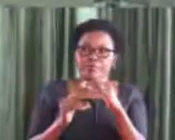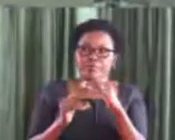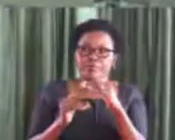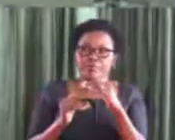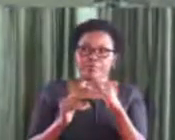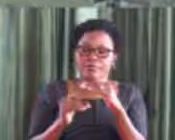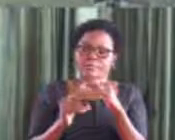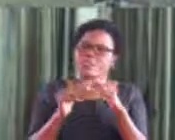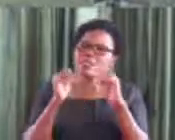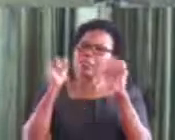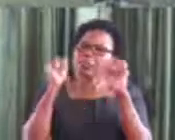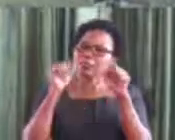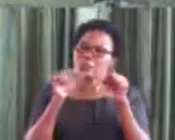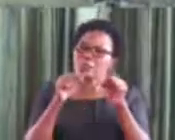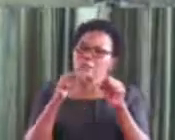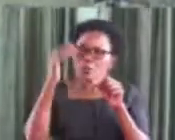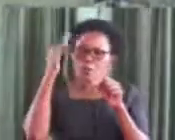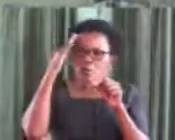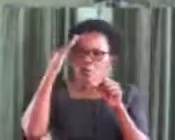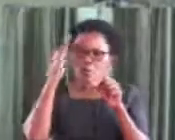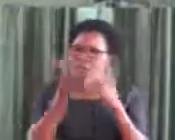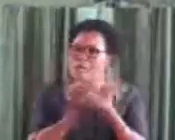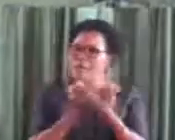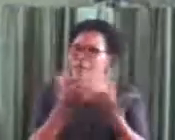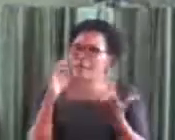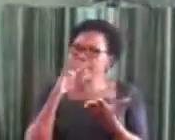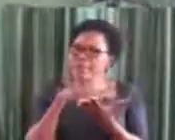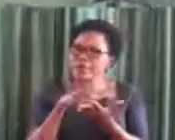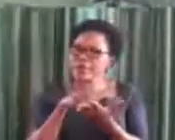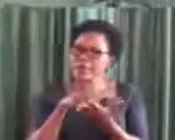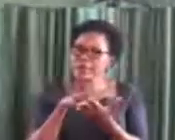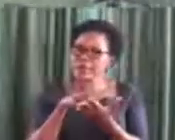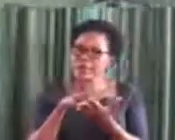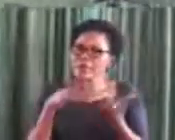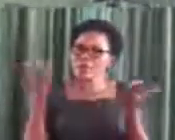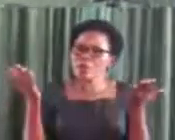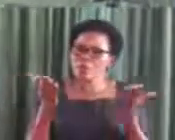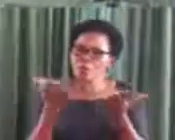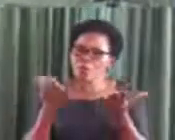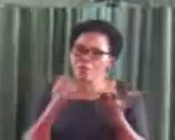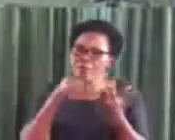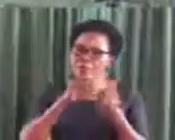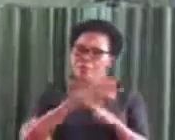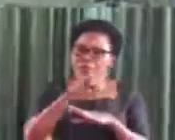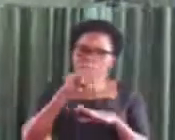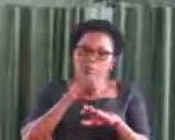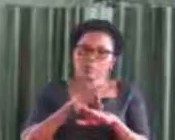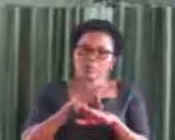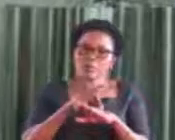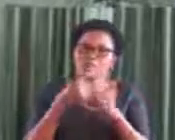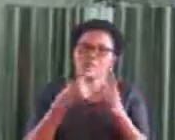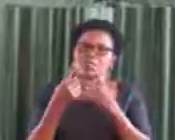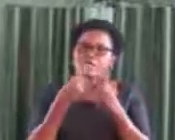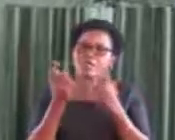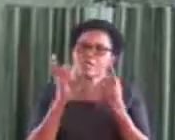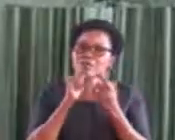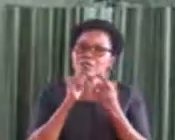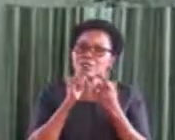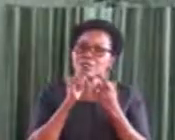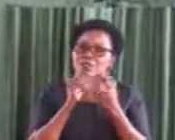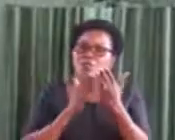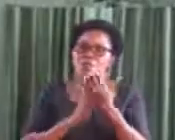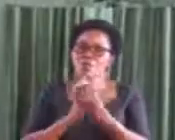Would my Lord know any cases where that principle has been discussed by the court?